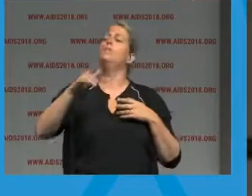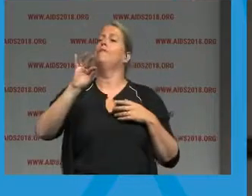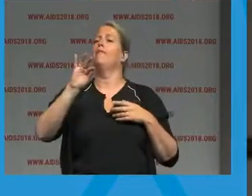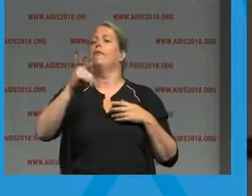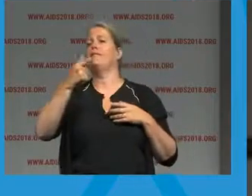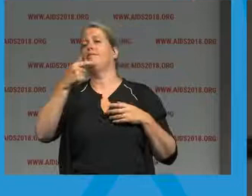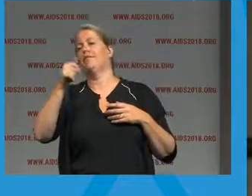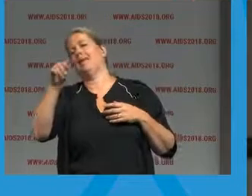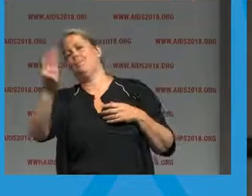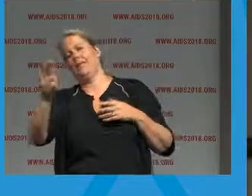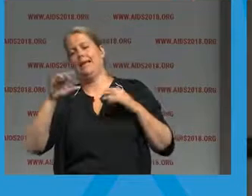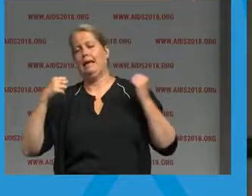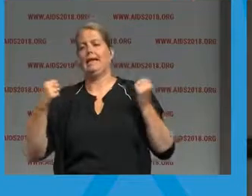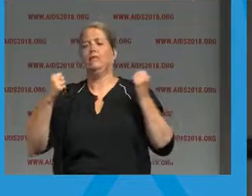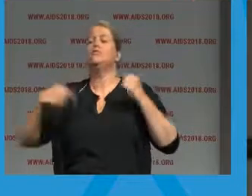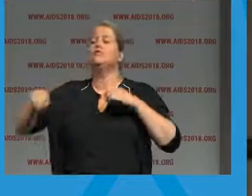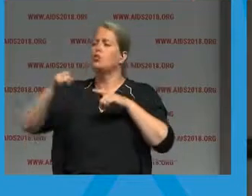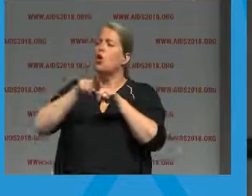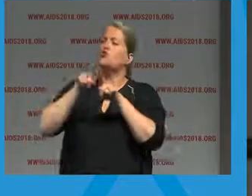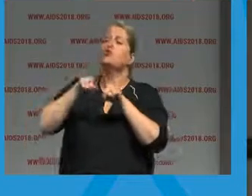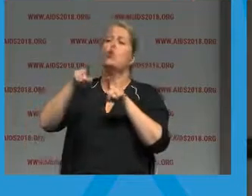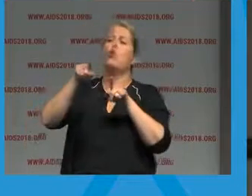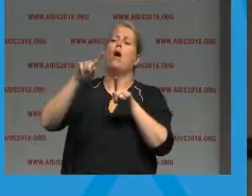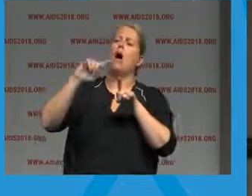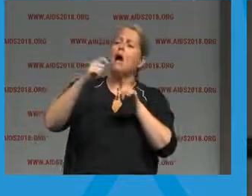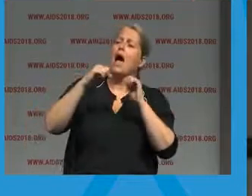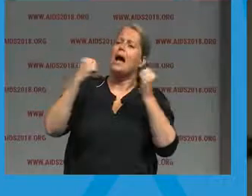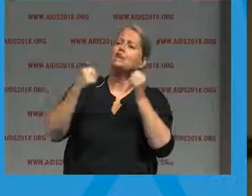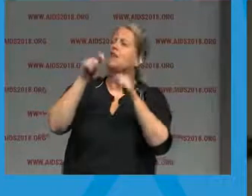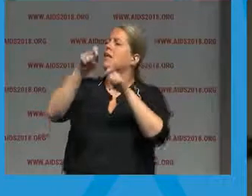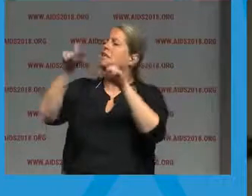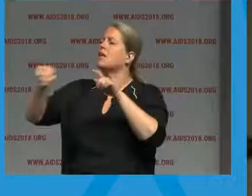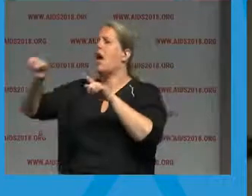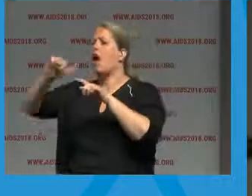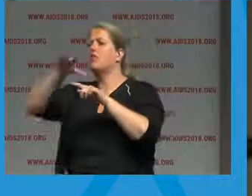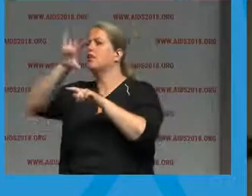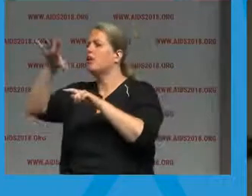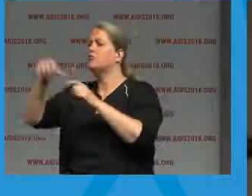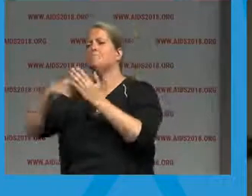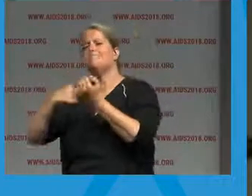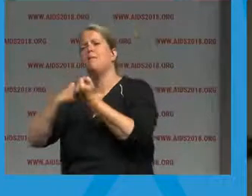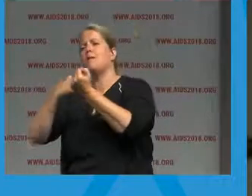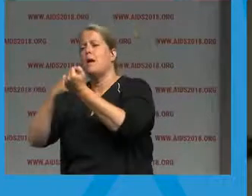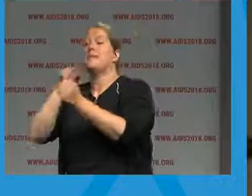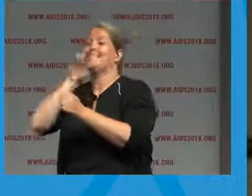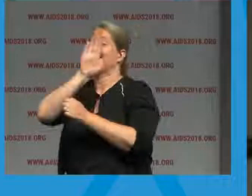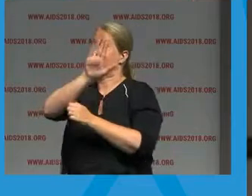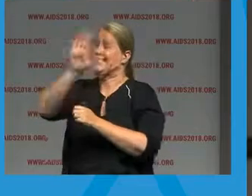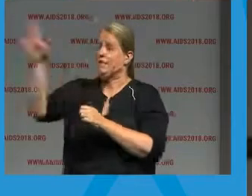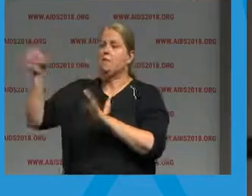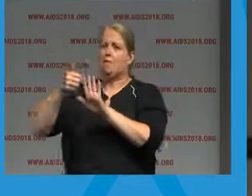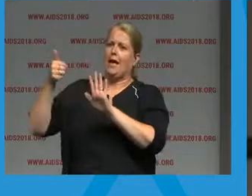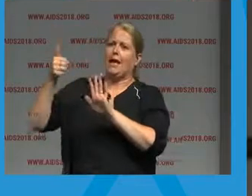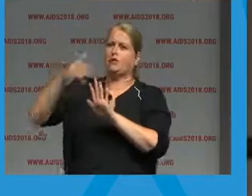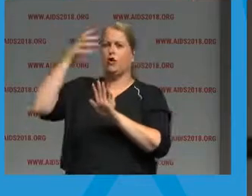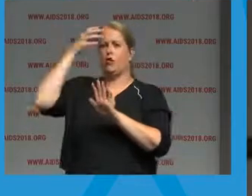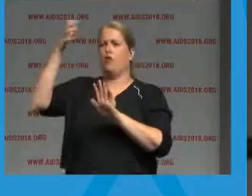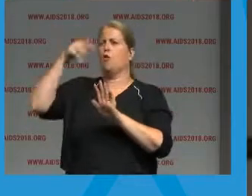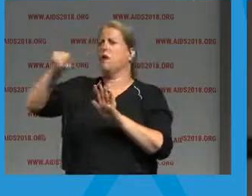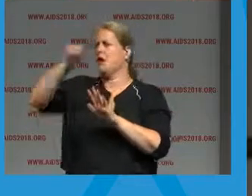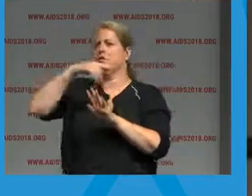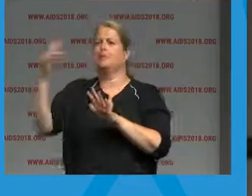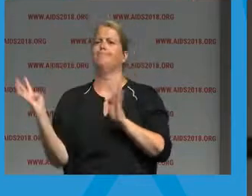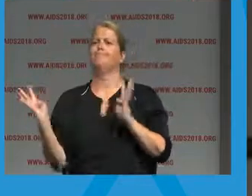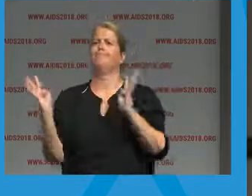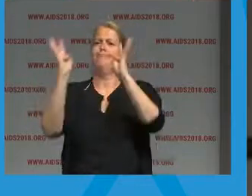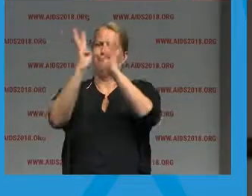other countries, other activists in other countries to make sure that their heads of government and heads of state attend that. Number